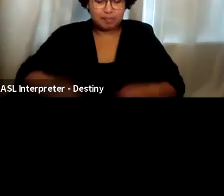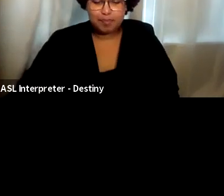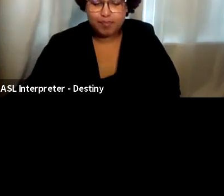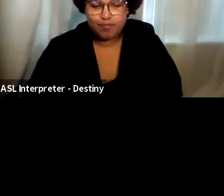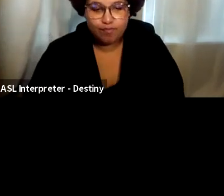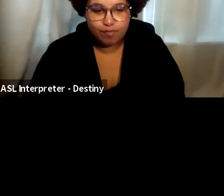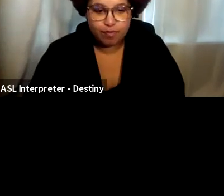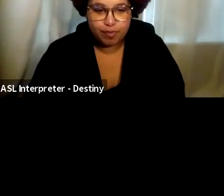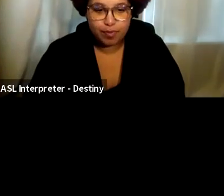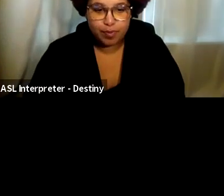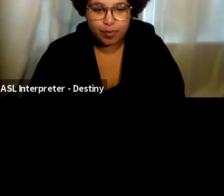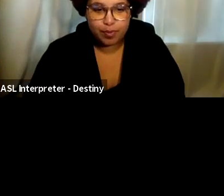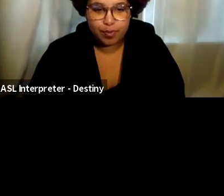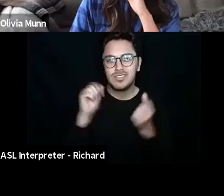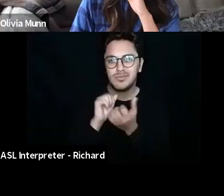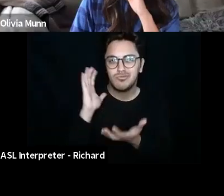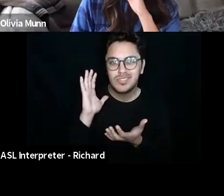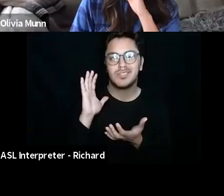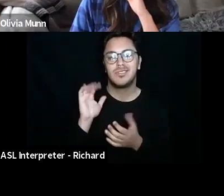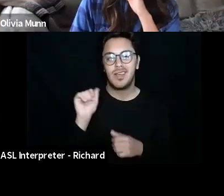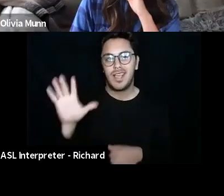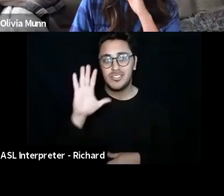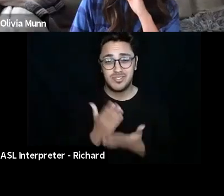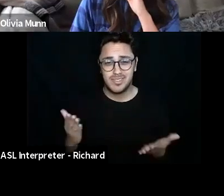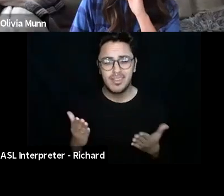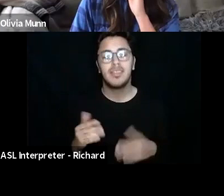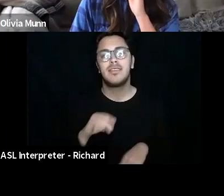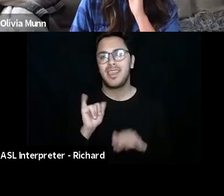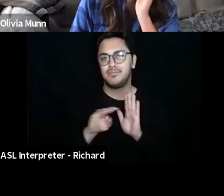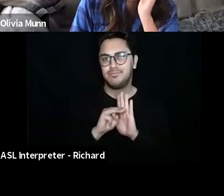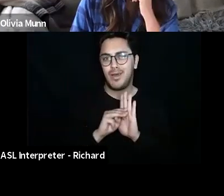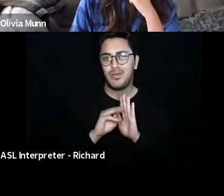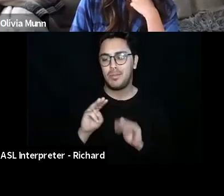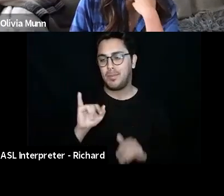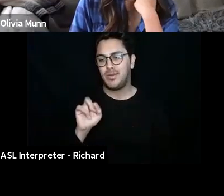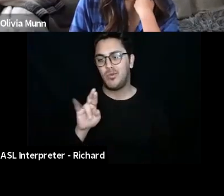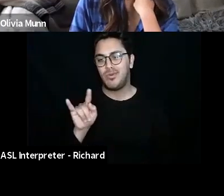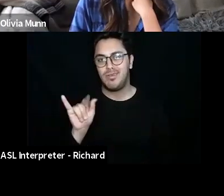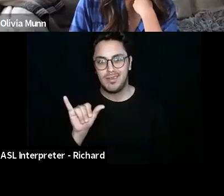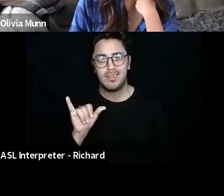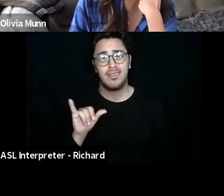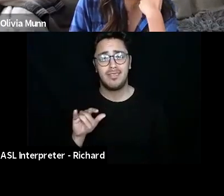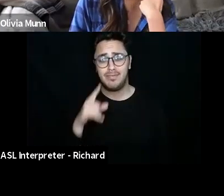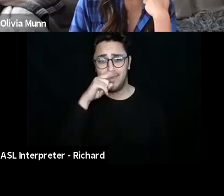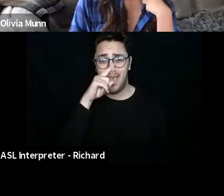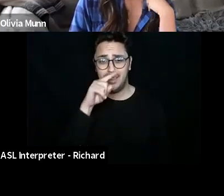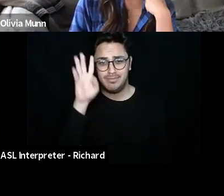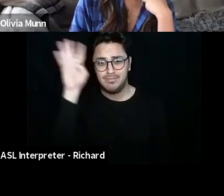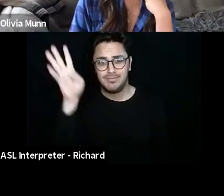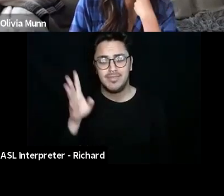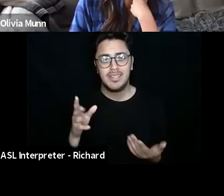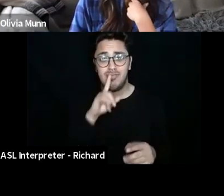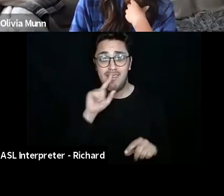Crazy Rich Asians thing is part of the model minority fallacy that is actually harmful for our